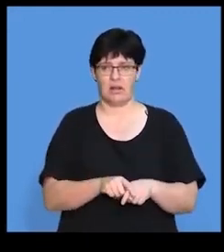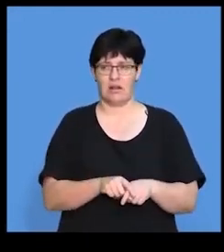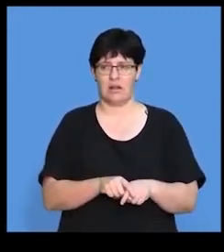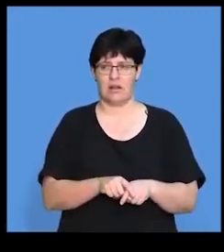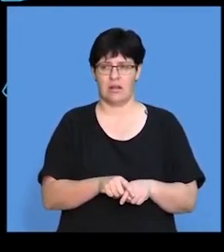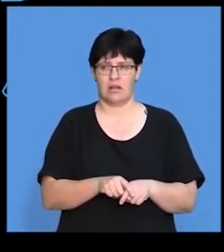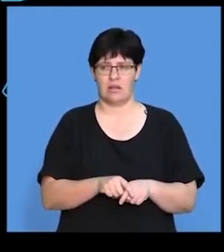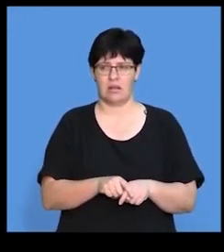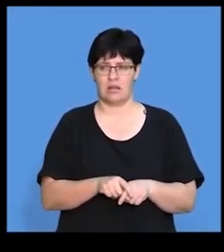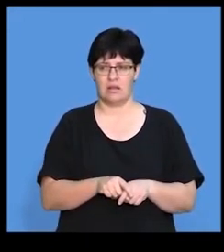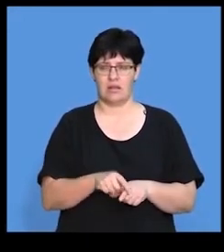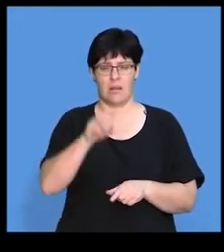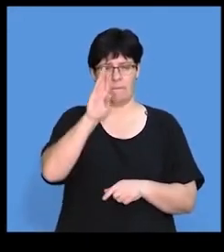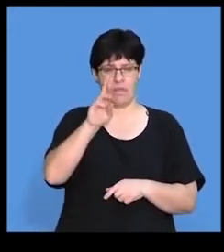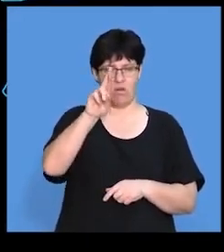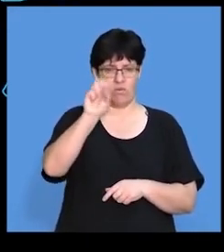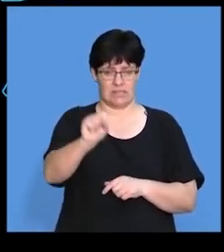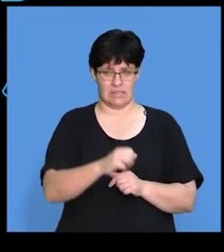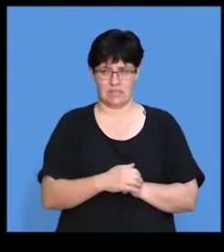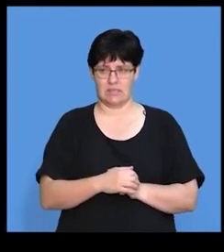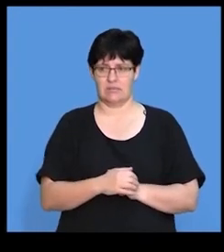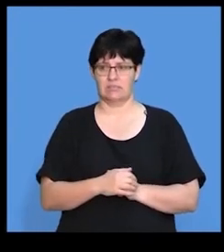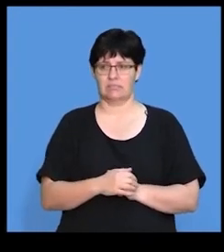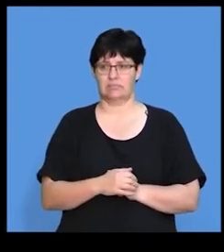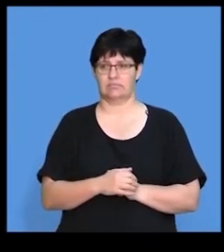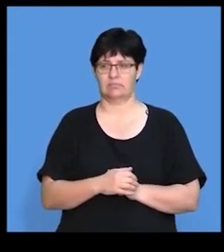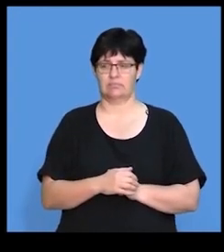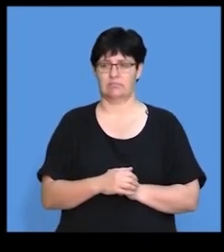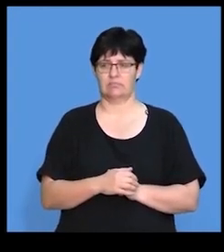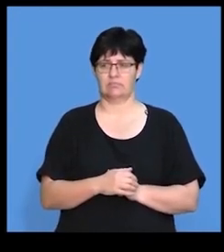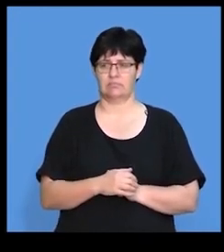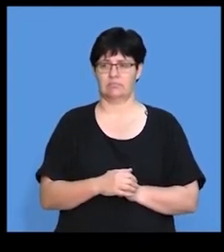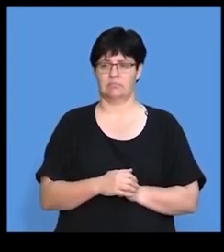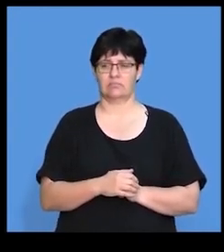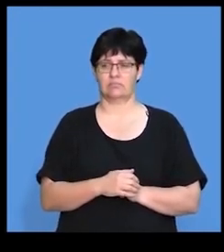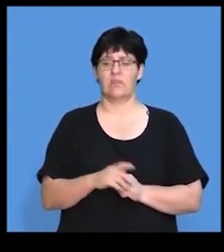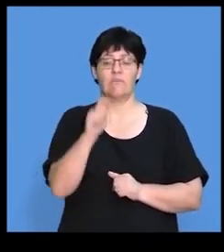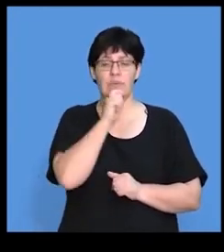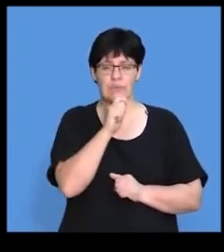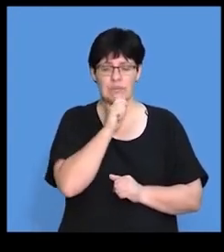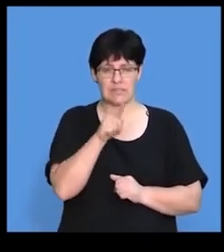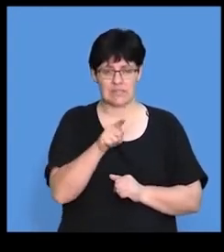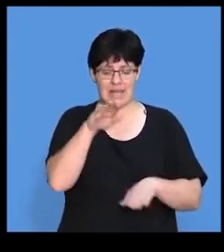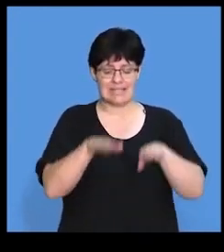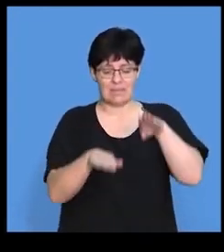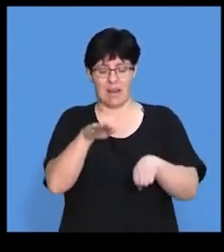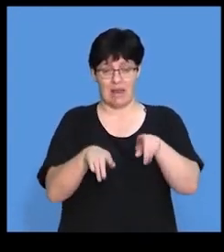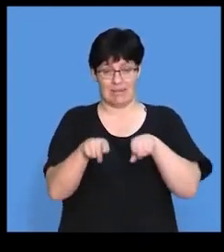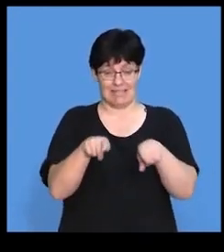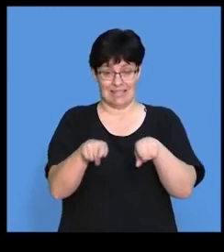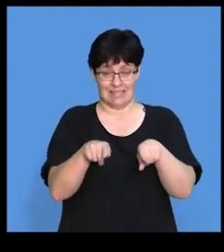triangle, sorry, I'm just going to go back here, BRS. Okay, and when you're using